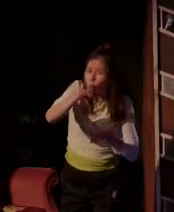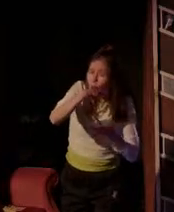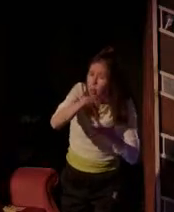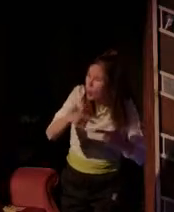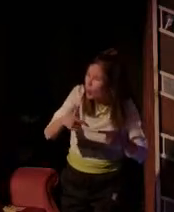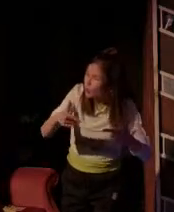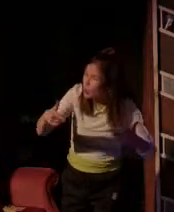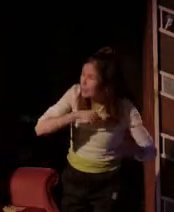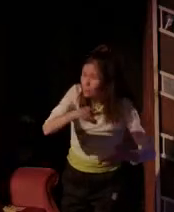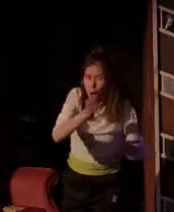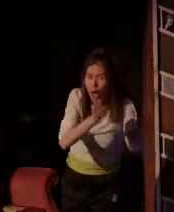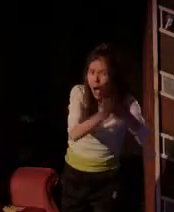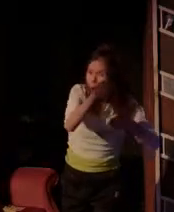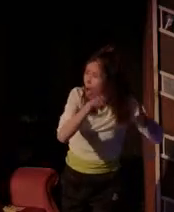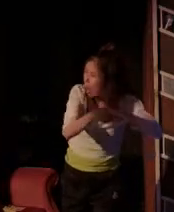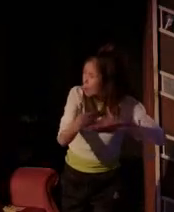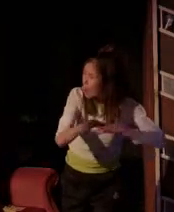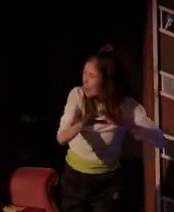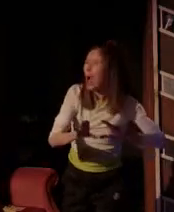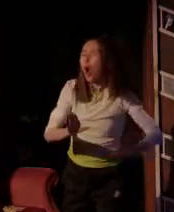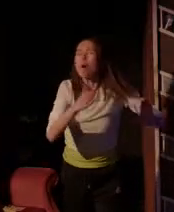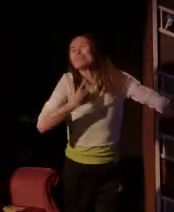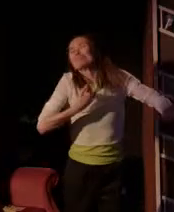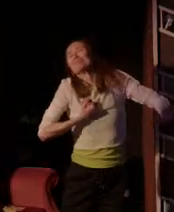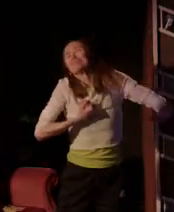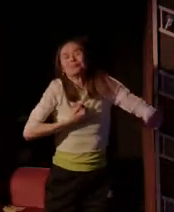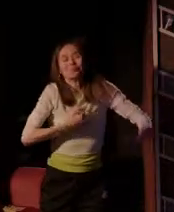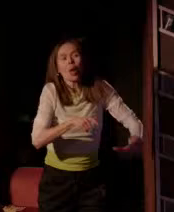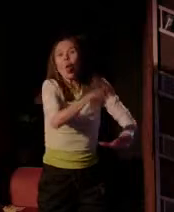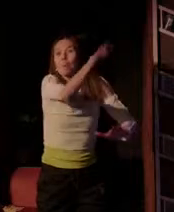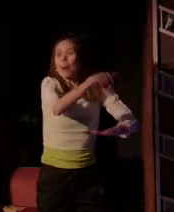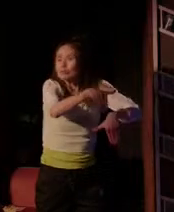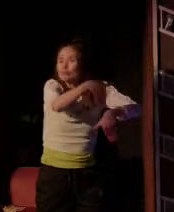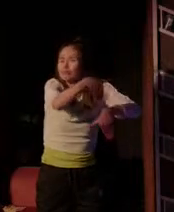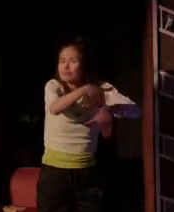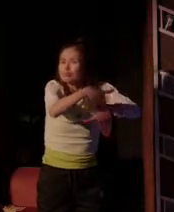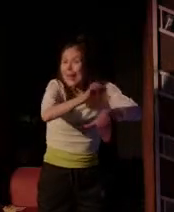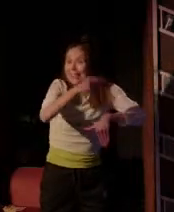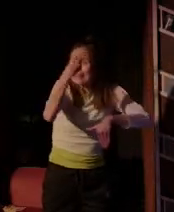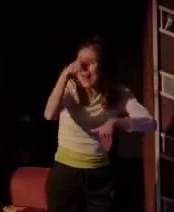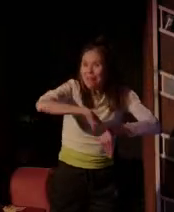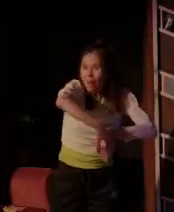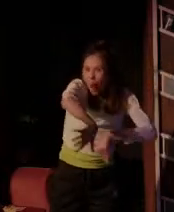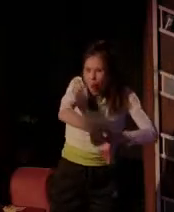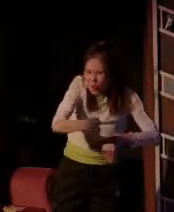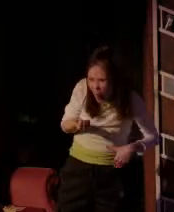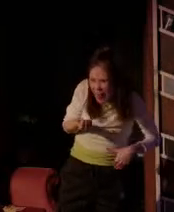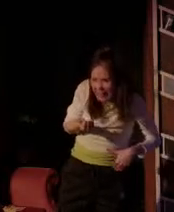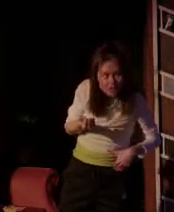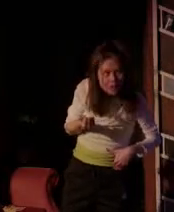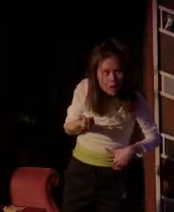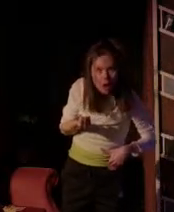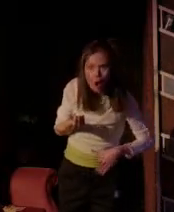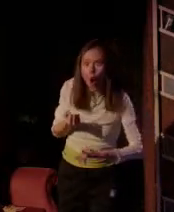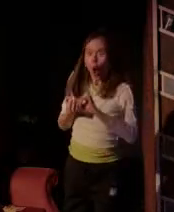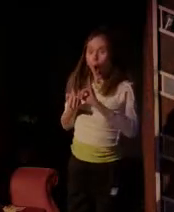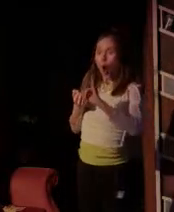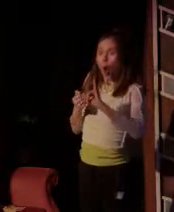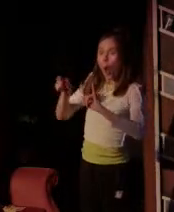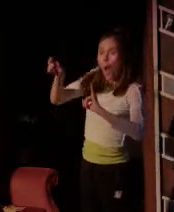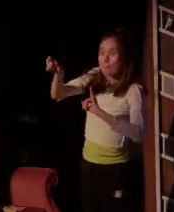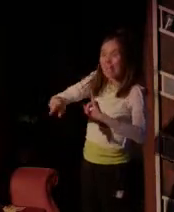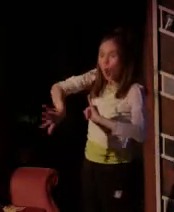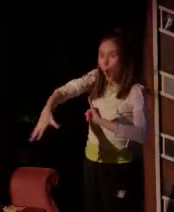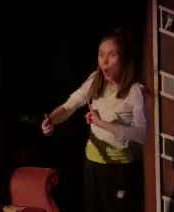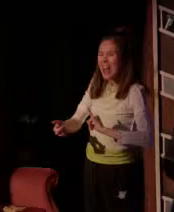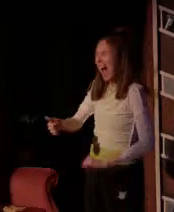runs away. Oh, yes, it must have been for his vices, sir. And he is known to people. They call him Autolycus. Oh, curses on him! Thief! He